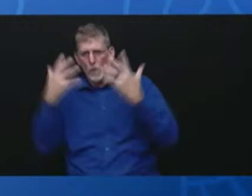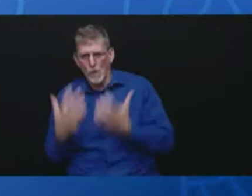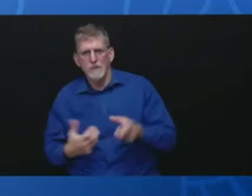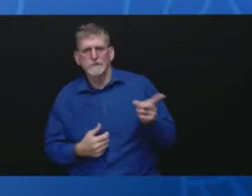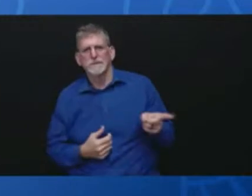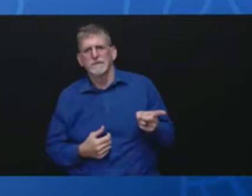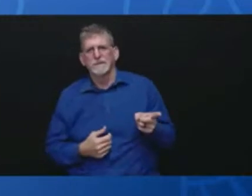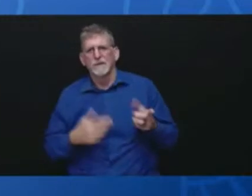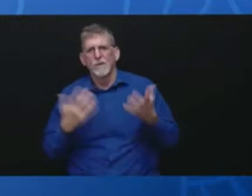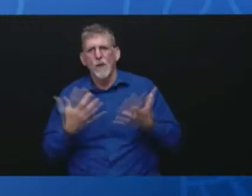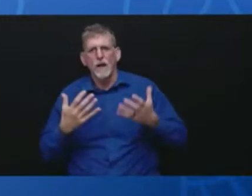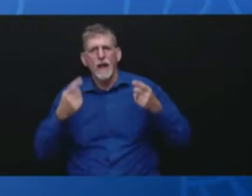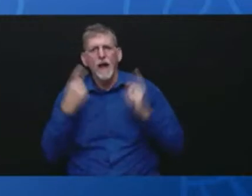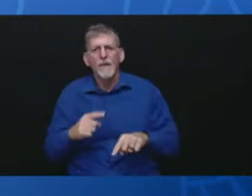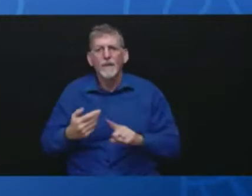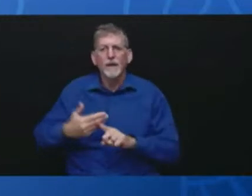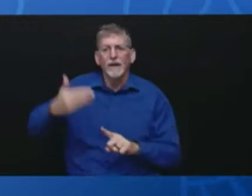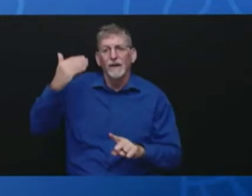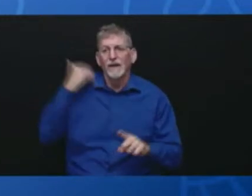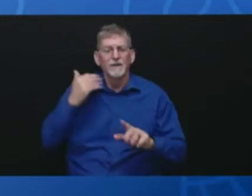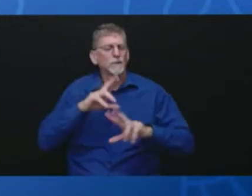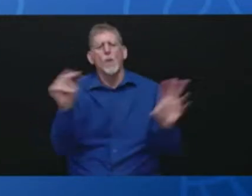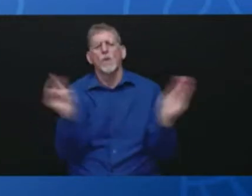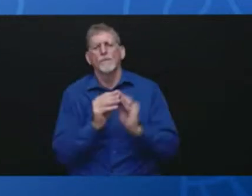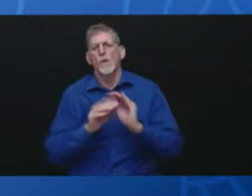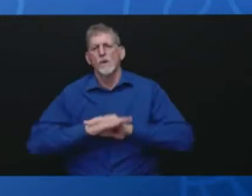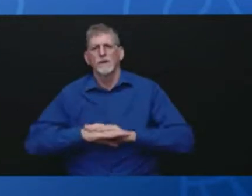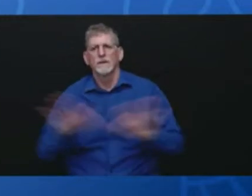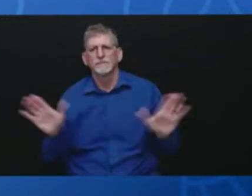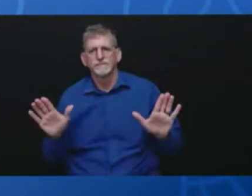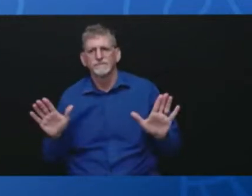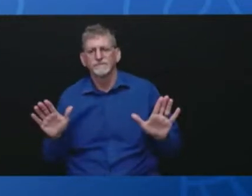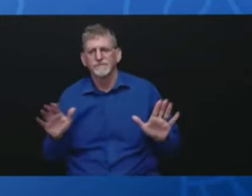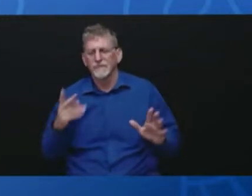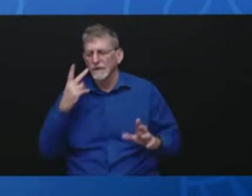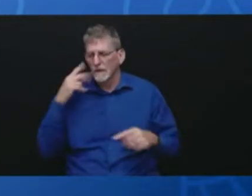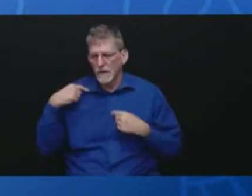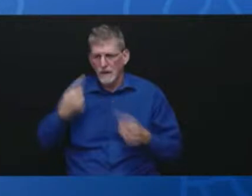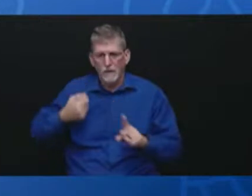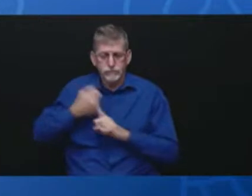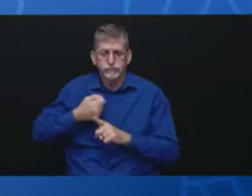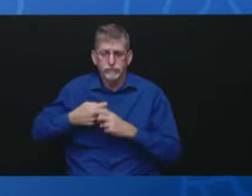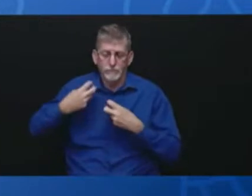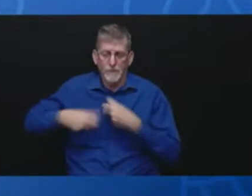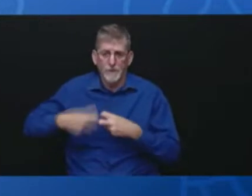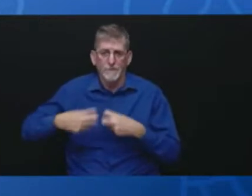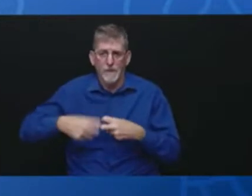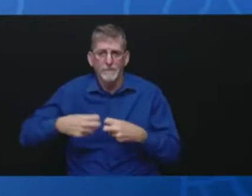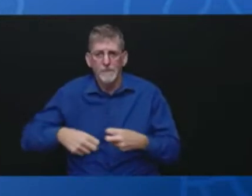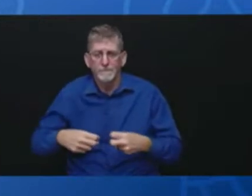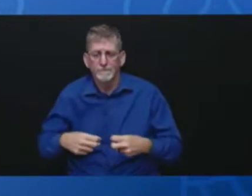on people's lives, everybody's lives, and it's not anything new.